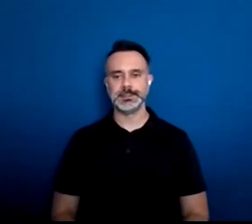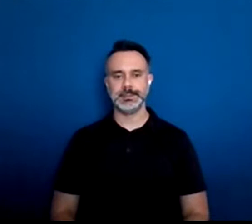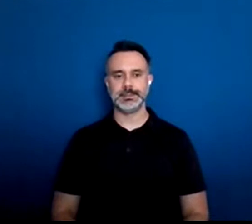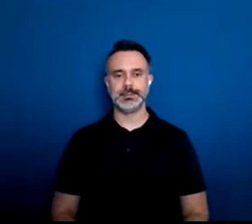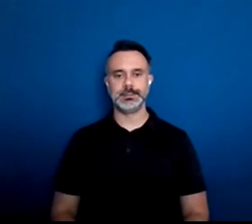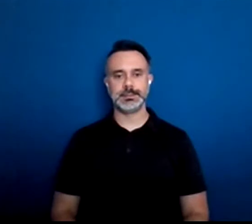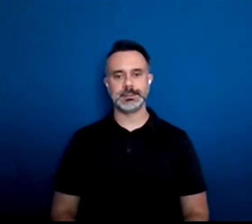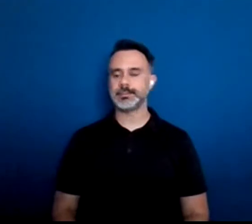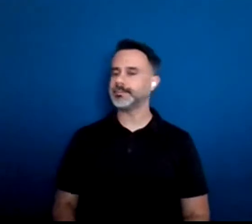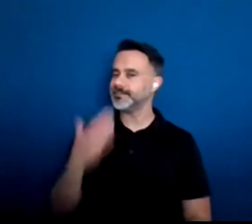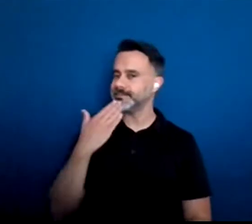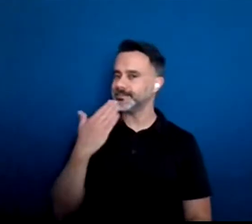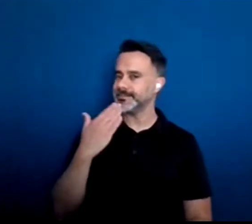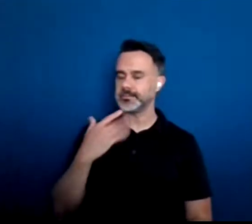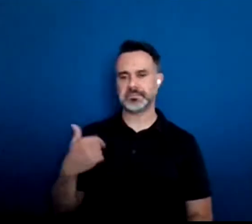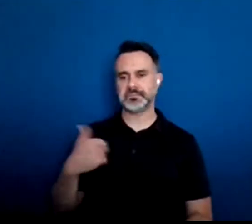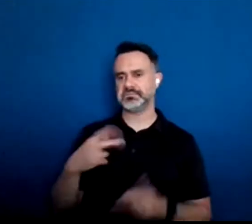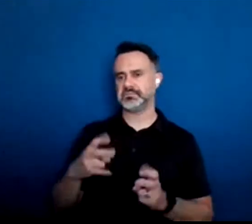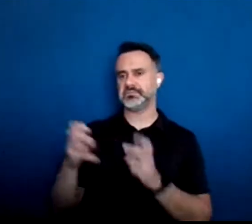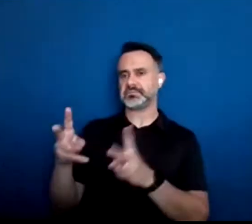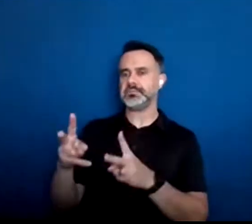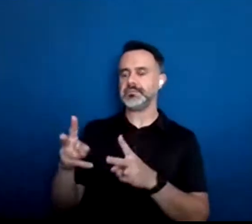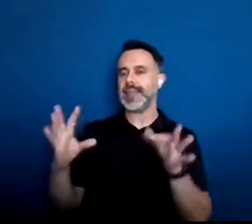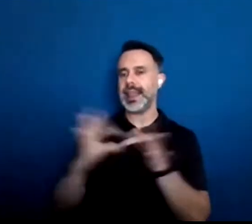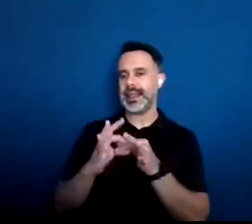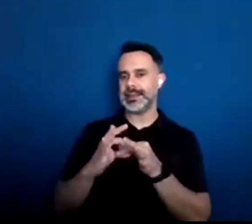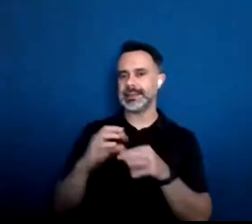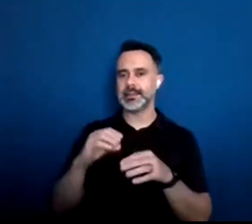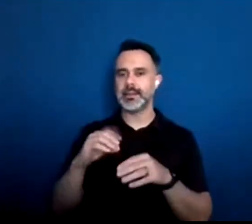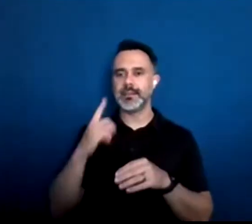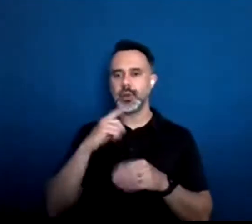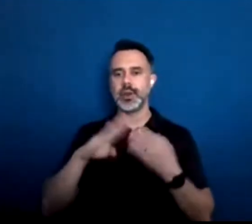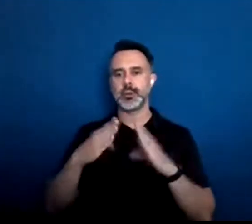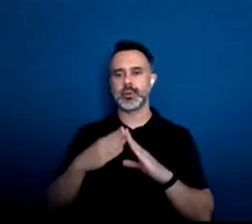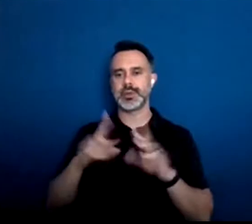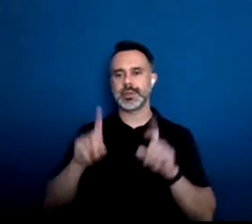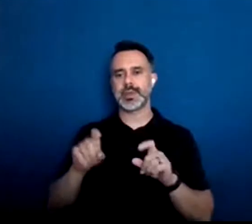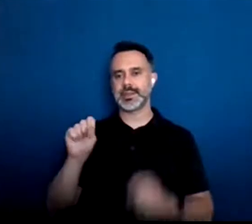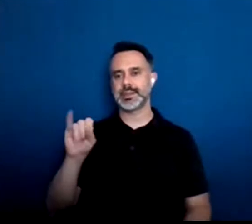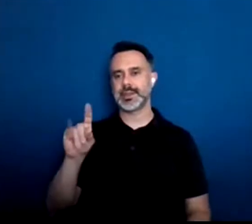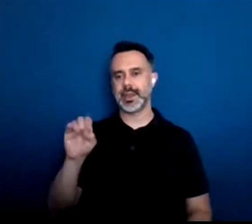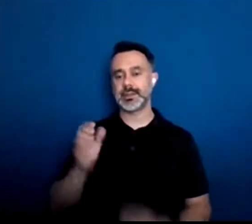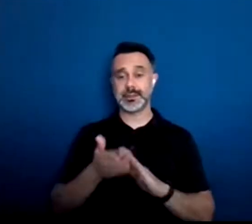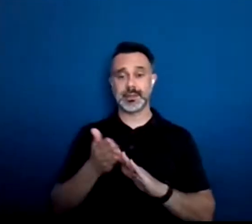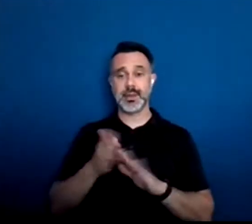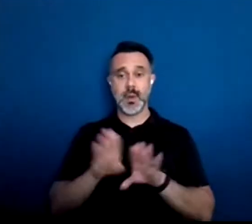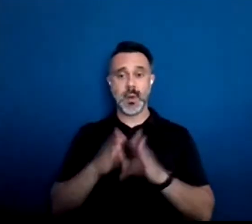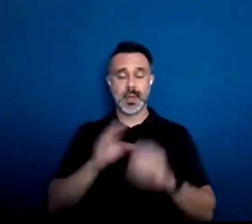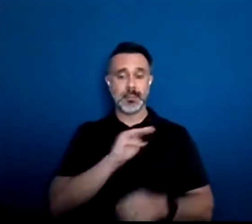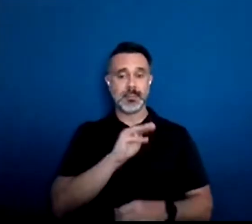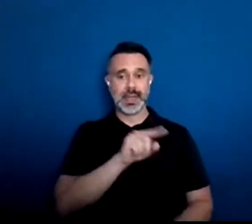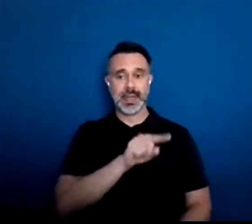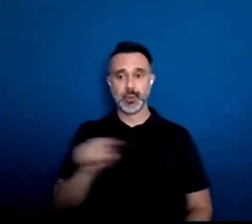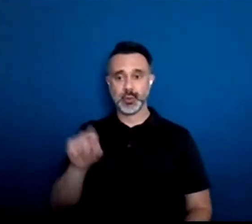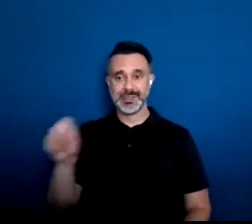Great, thank you. And I went ahead and put the link to our free community testing sites that run Monday through Saturday. Should folks have an